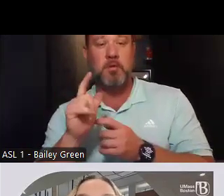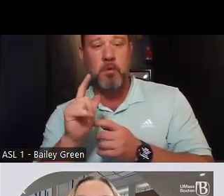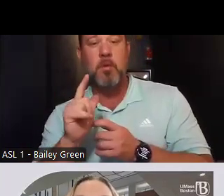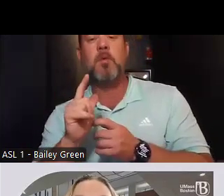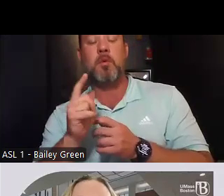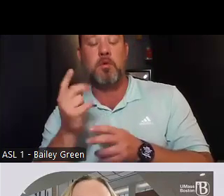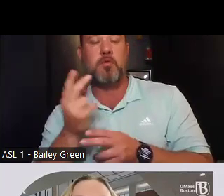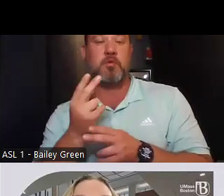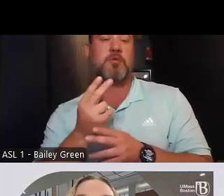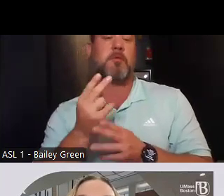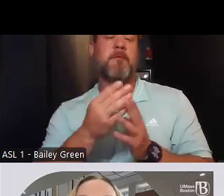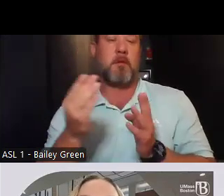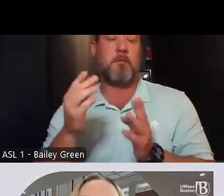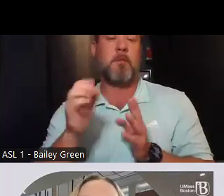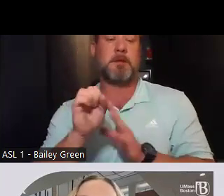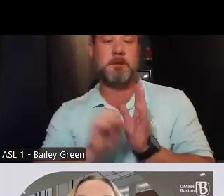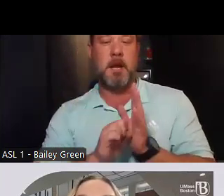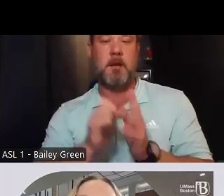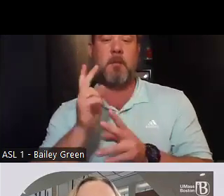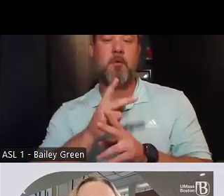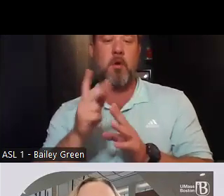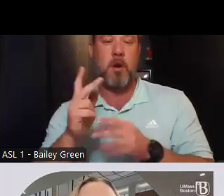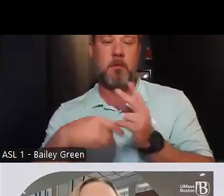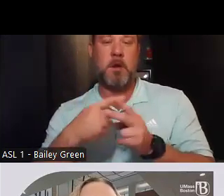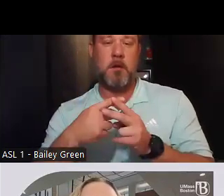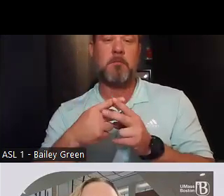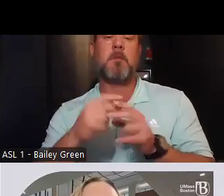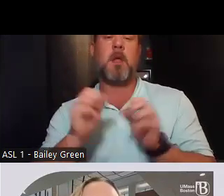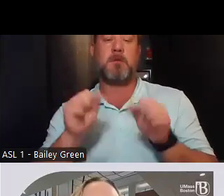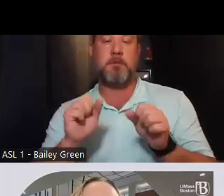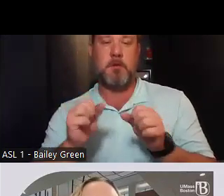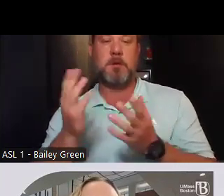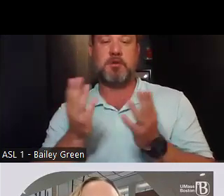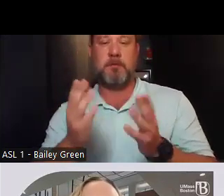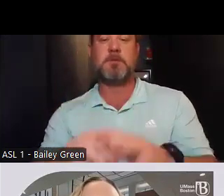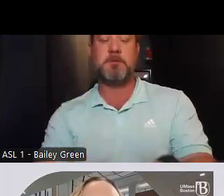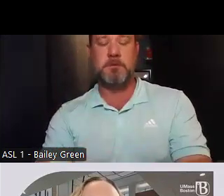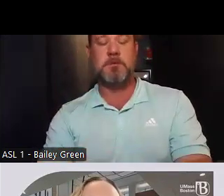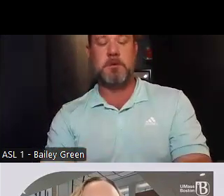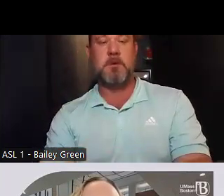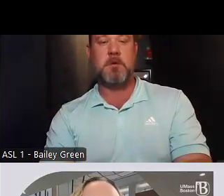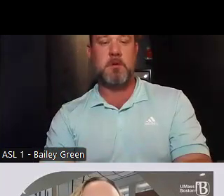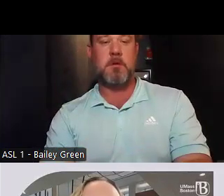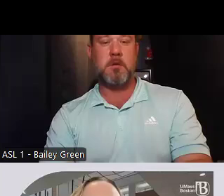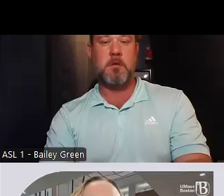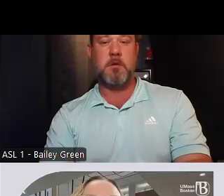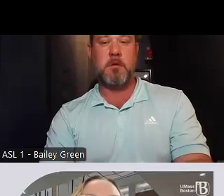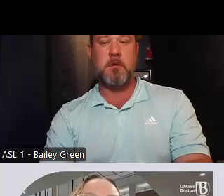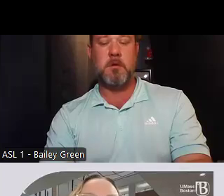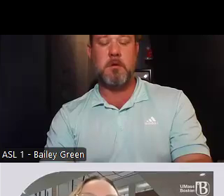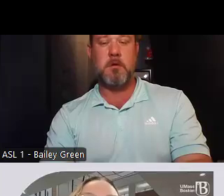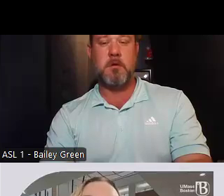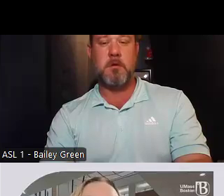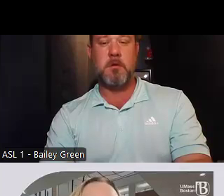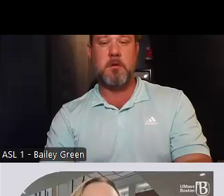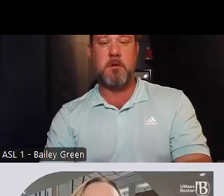users to filter by state, by program type, eligibility, and services provided. Next slide, please.